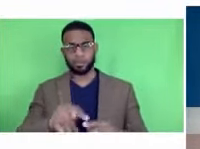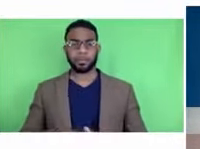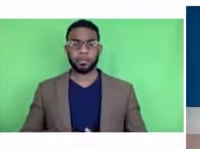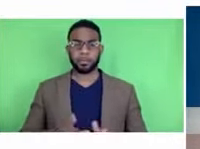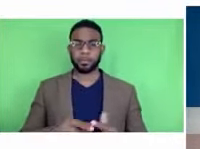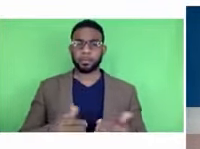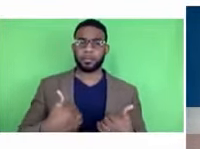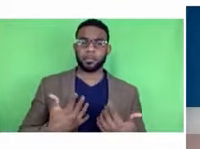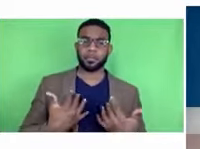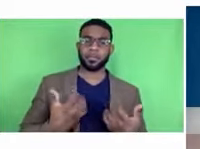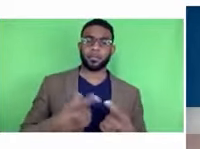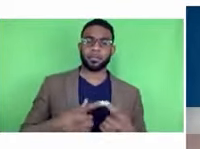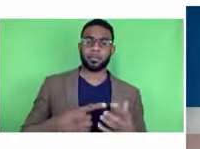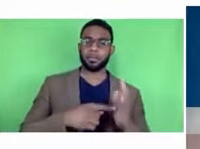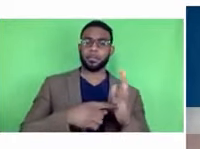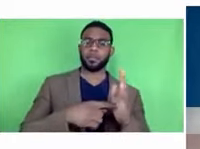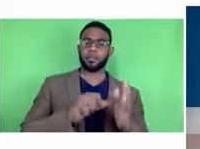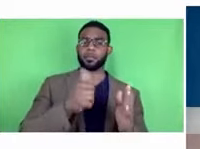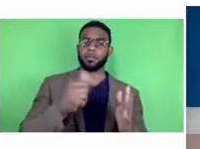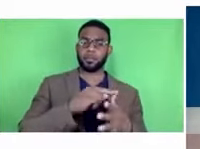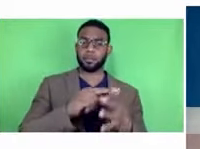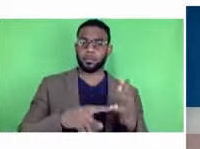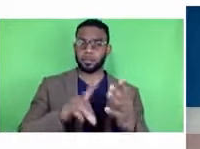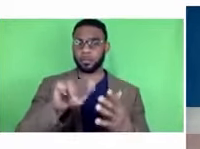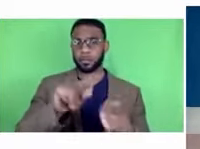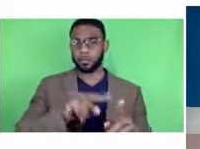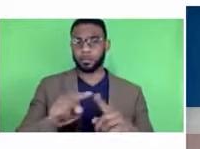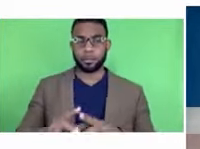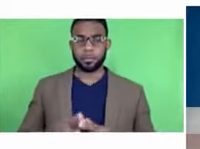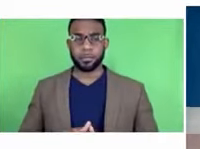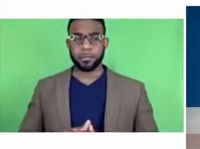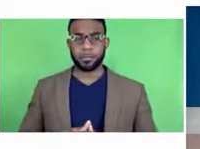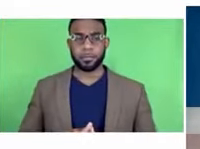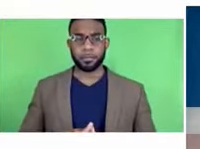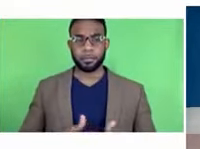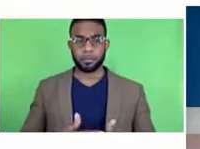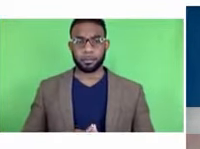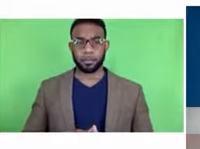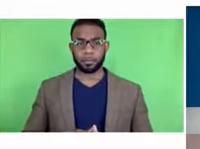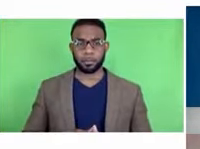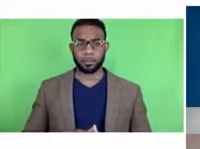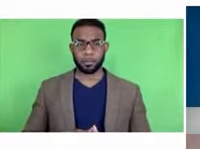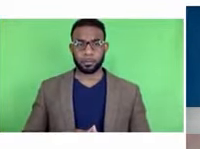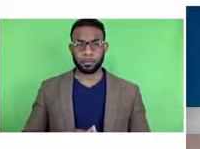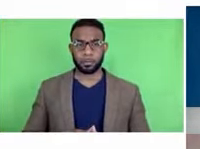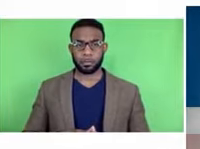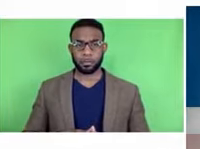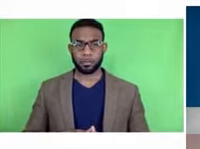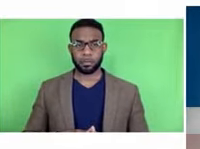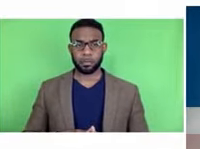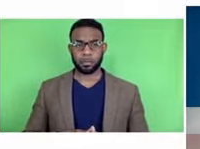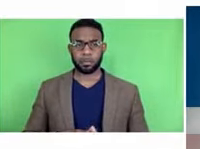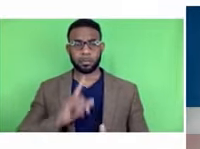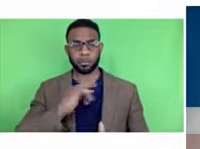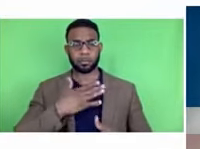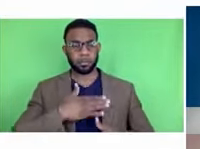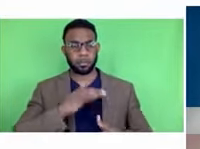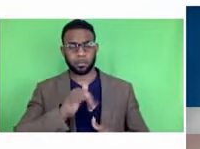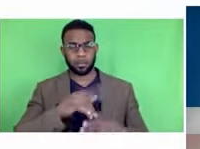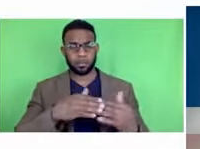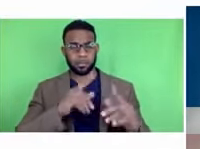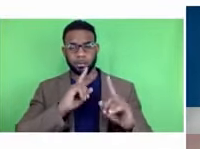have the courage to represent others with disabilities as well. Excellent. Thank you. I really appreciate that. Even those answers were